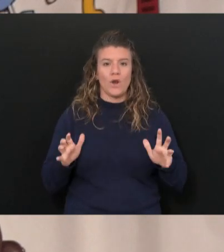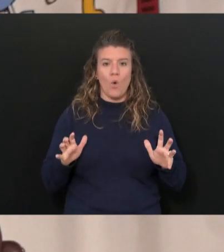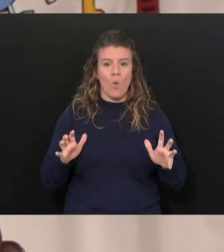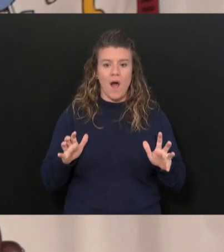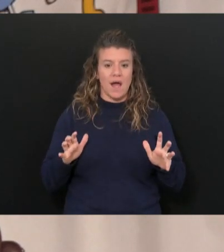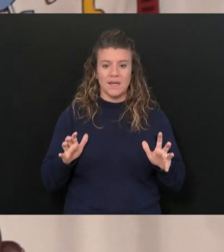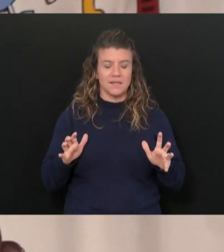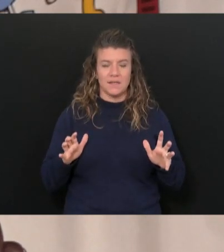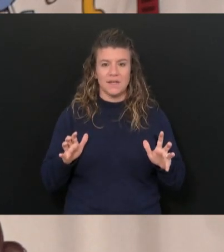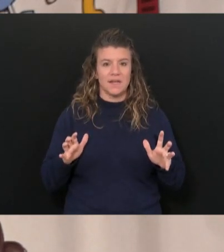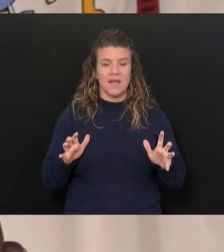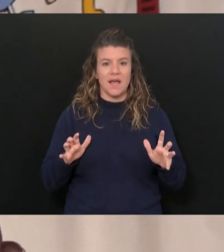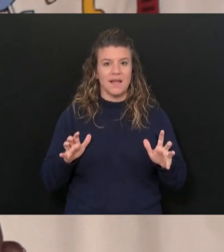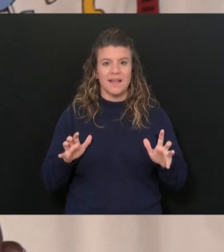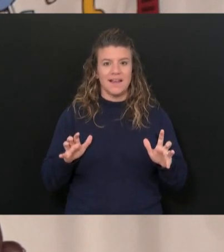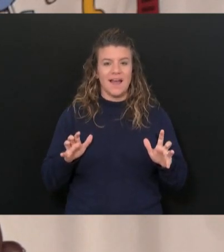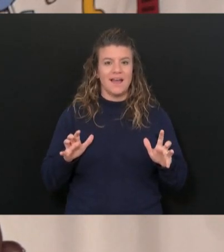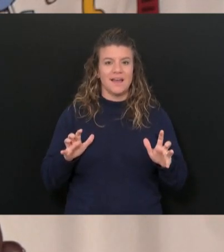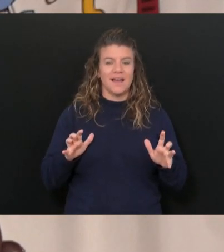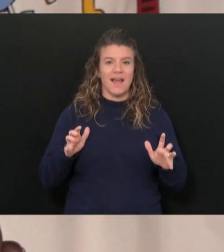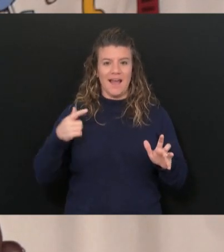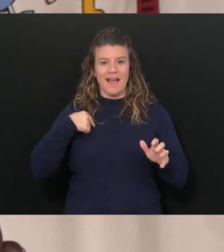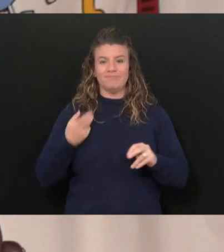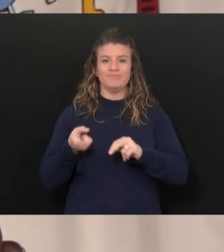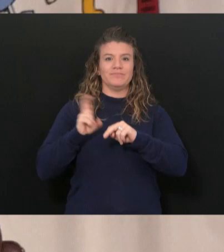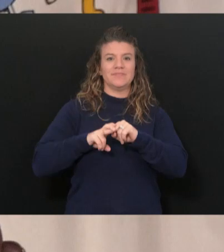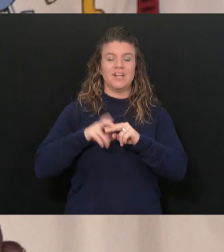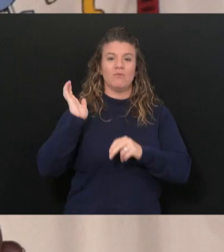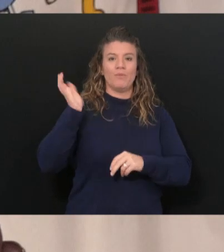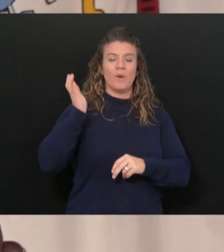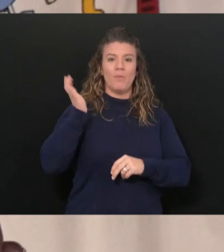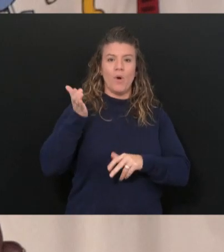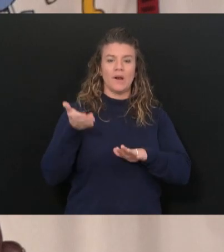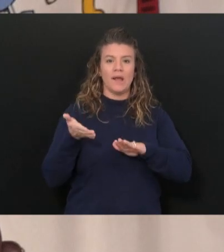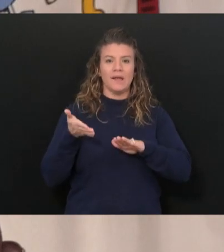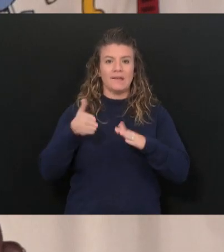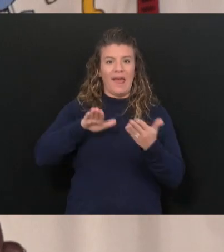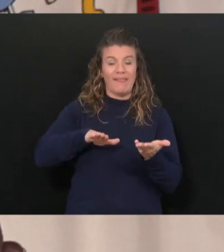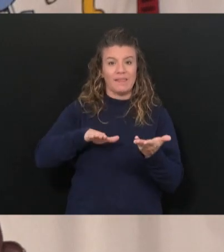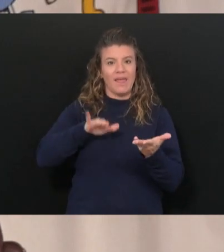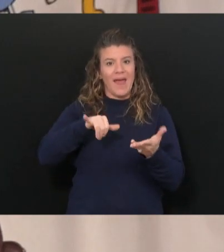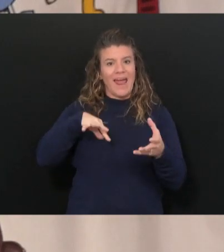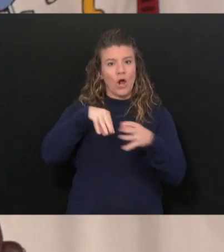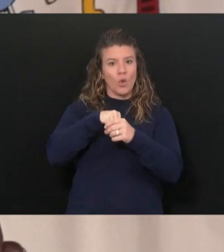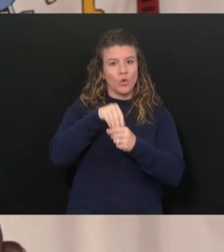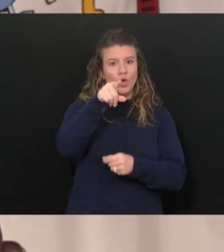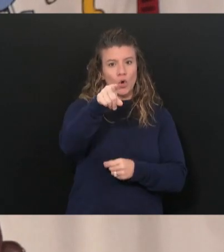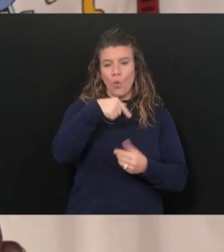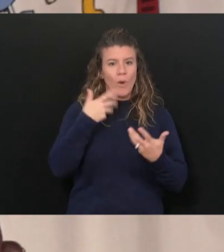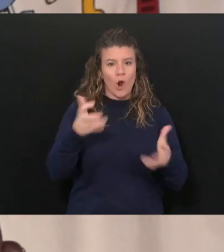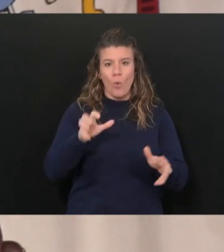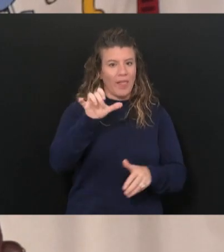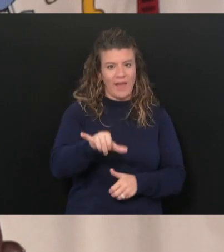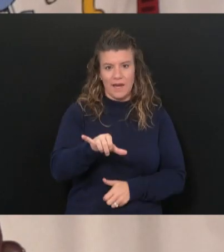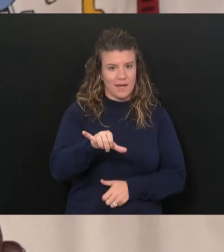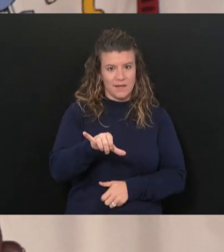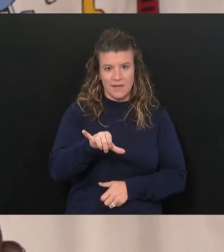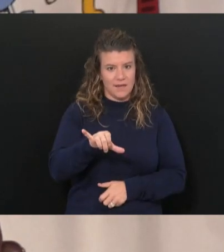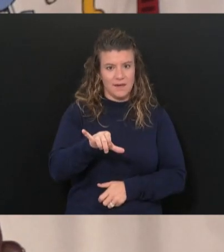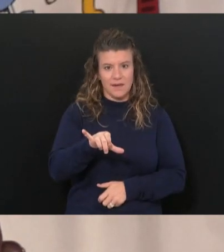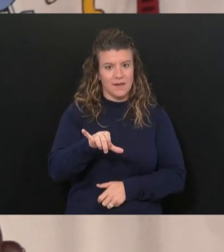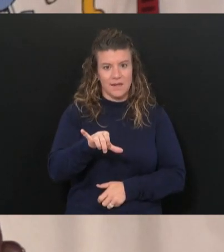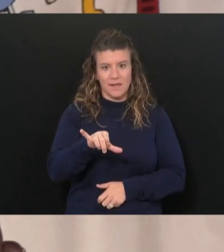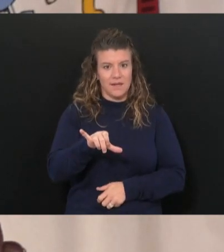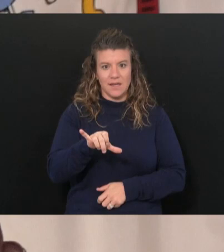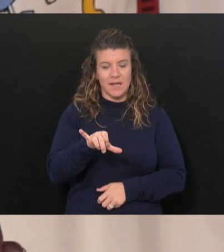me reporting more and more of you as deaths. And